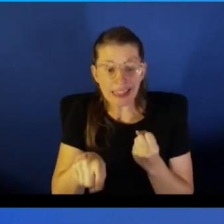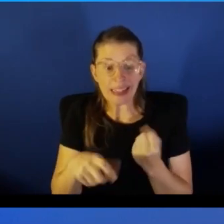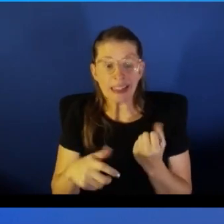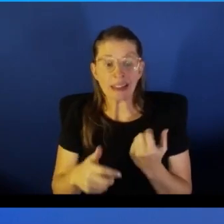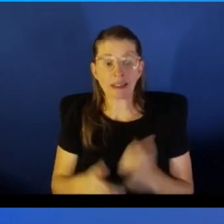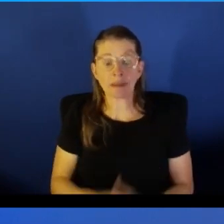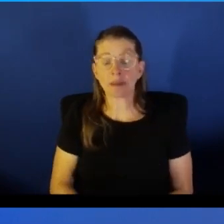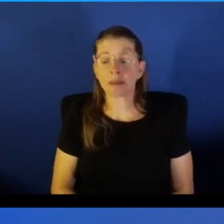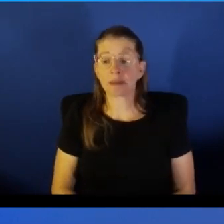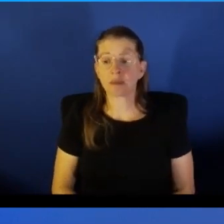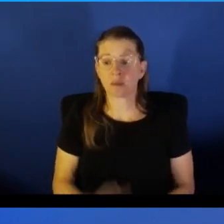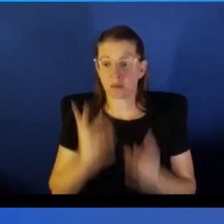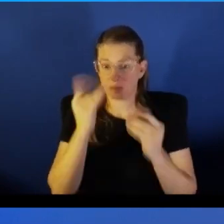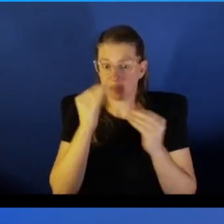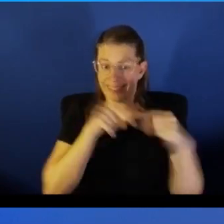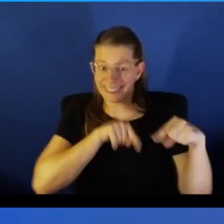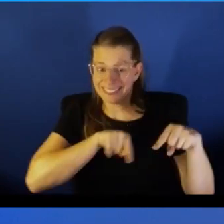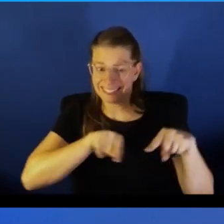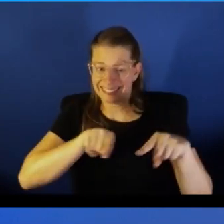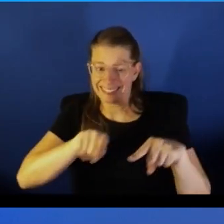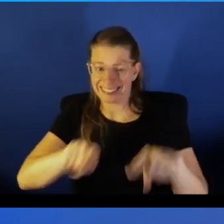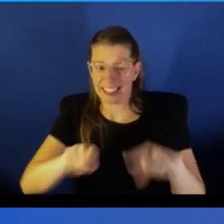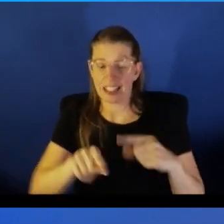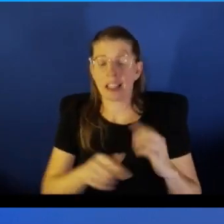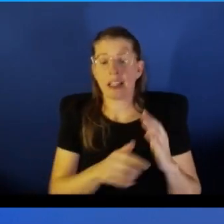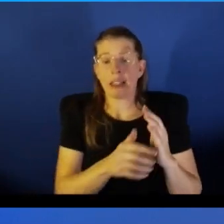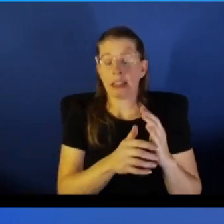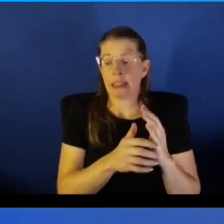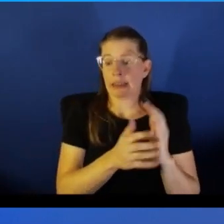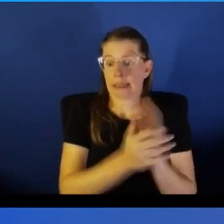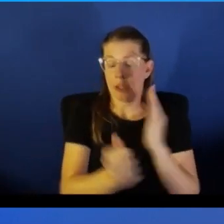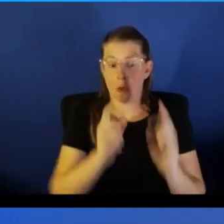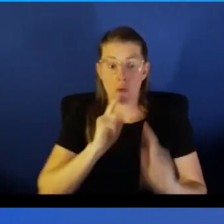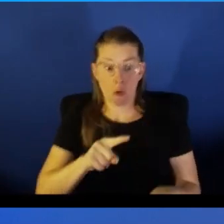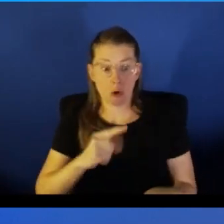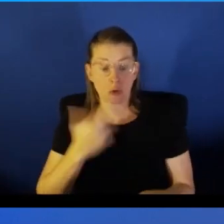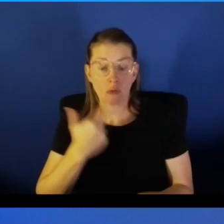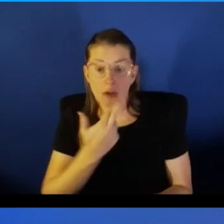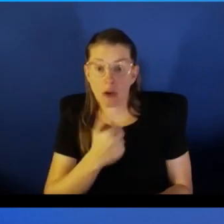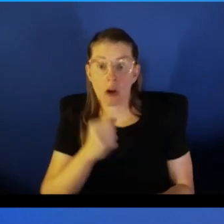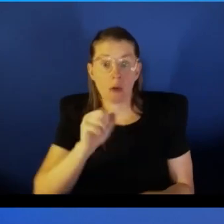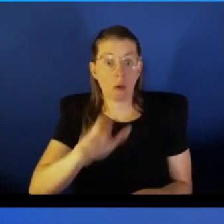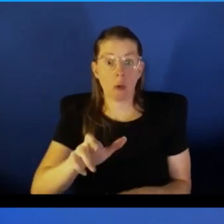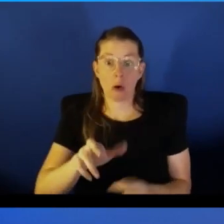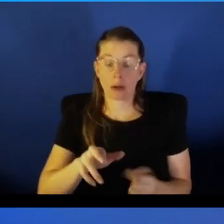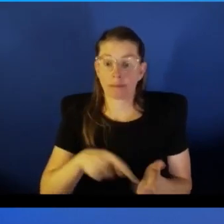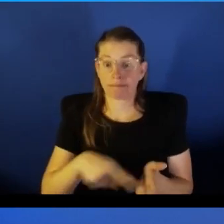that along the way. What are the skills, whether it's ordering at a restaurant, money management,